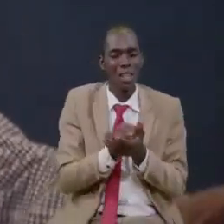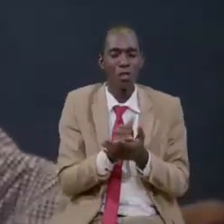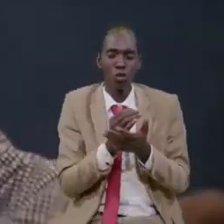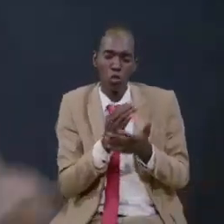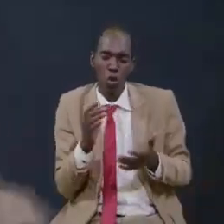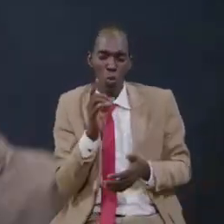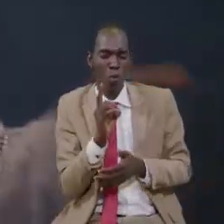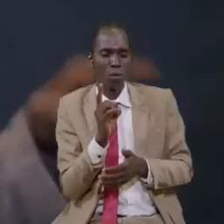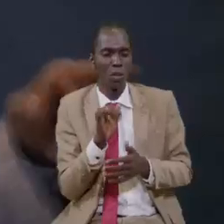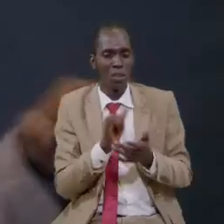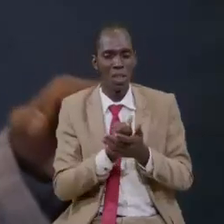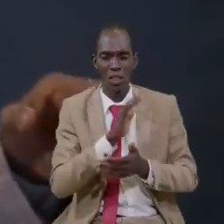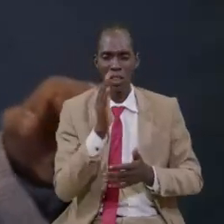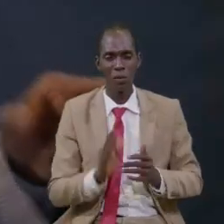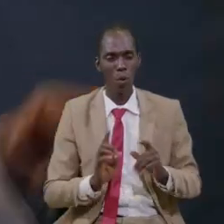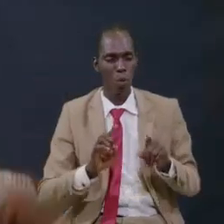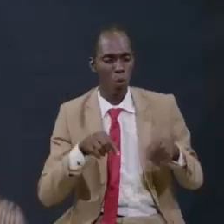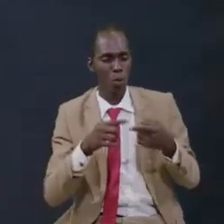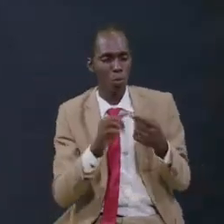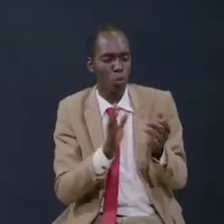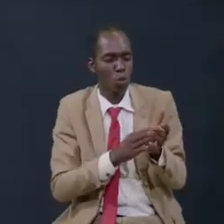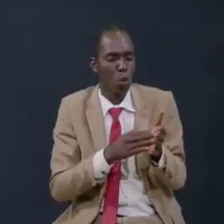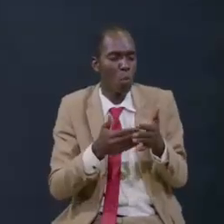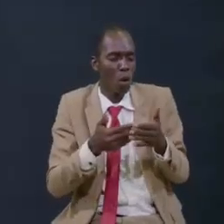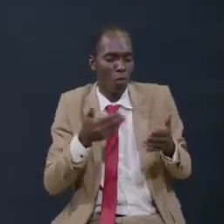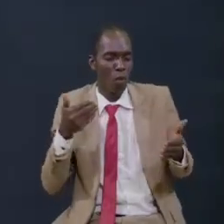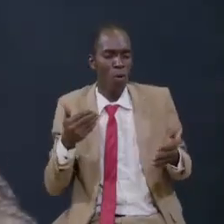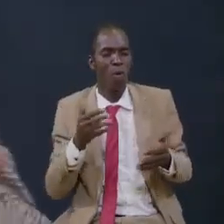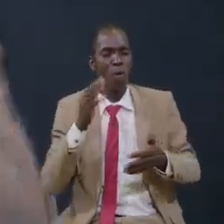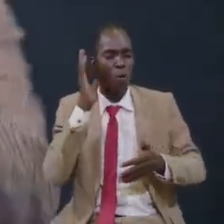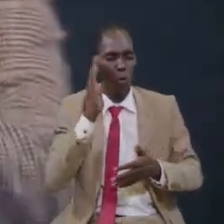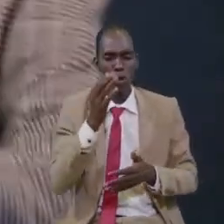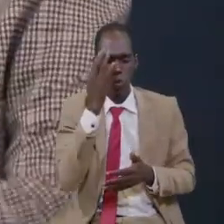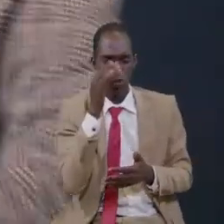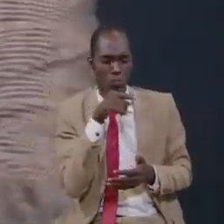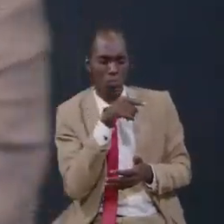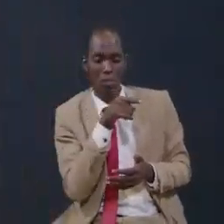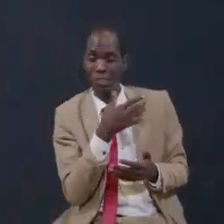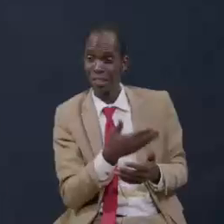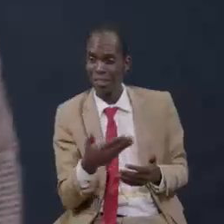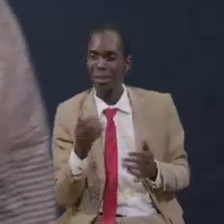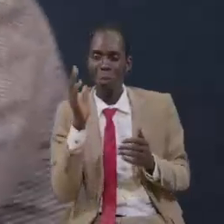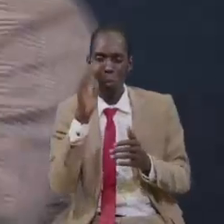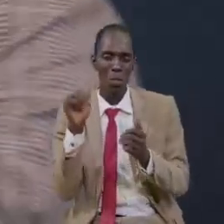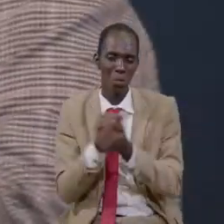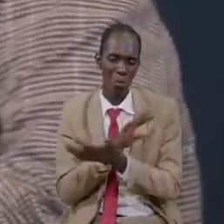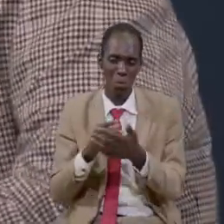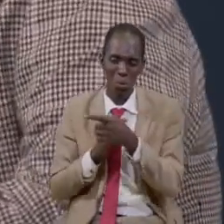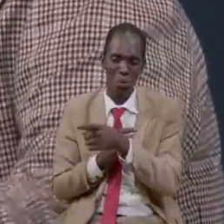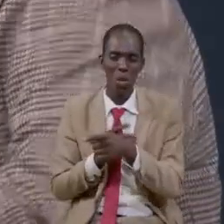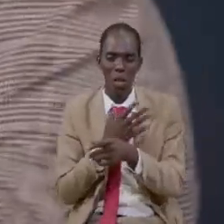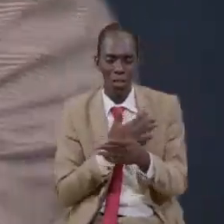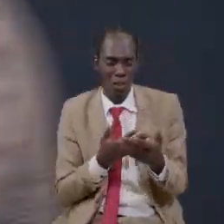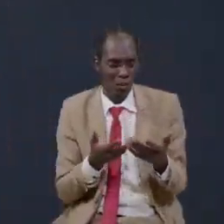to school at all will know that this will destroy you. And they themselves, they pave the